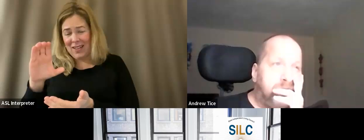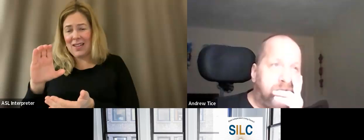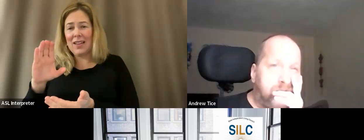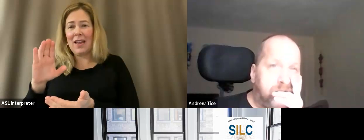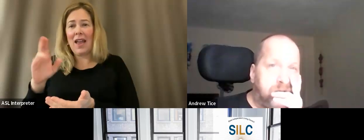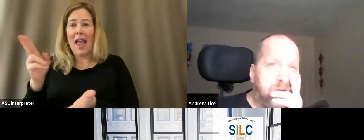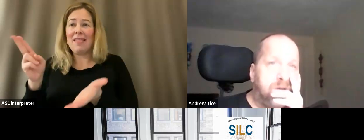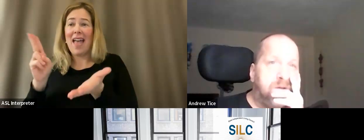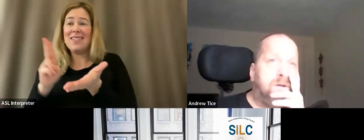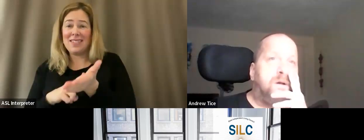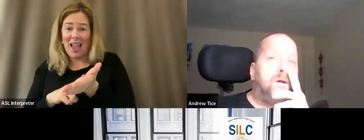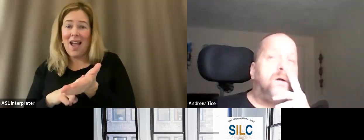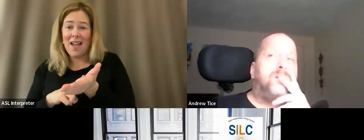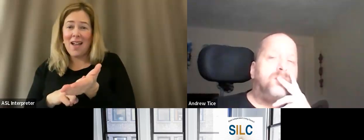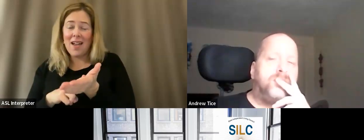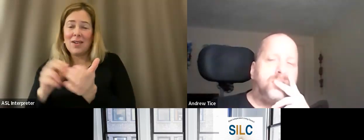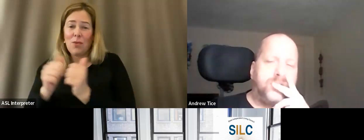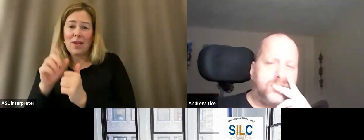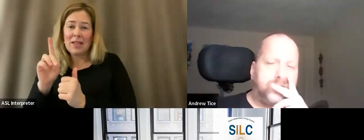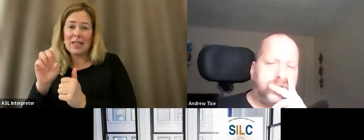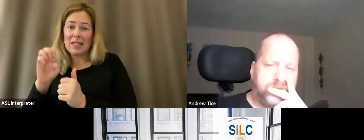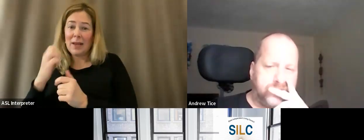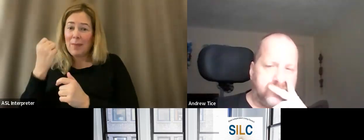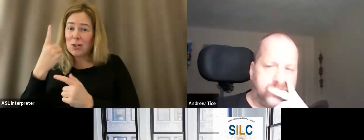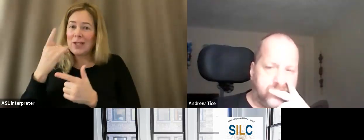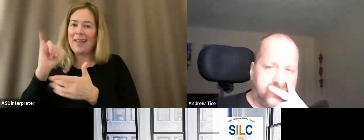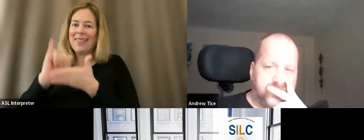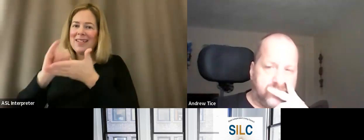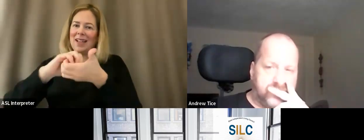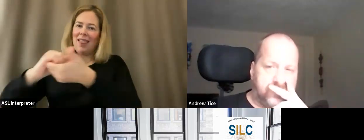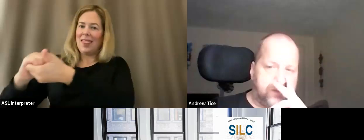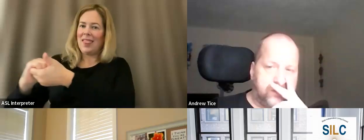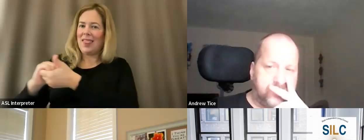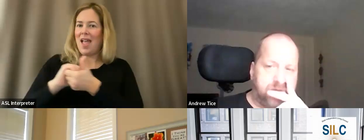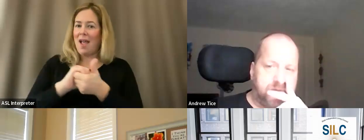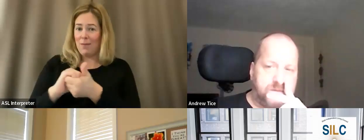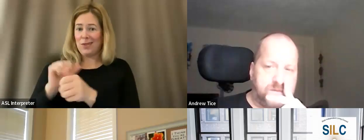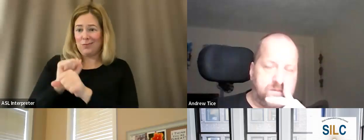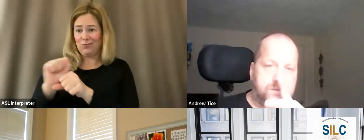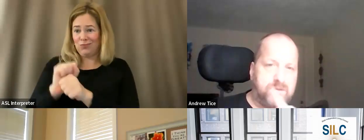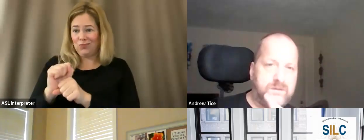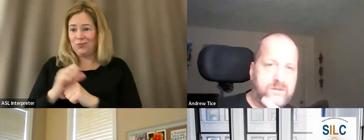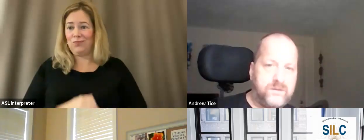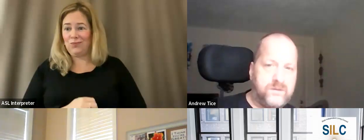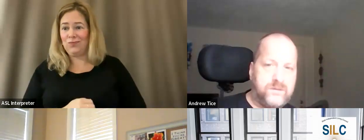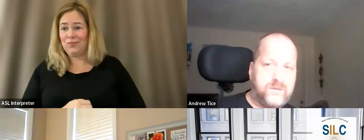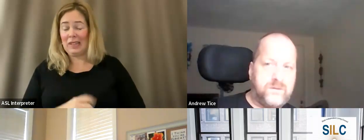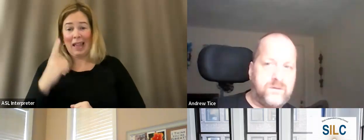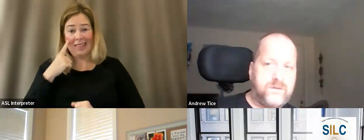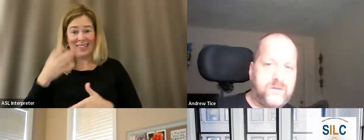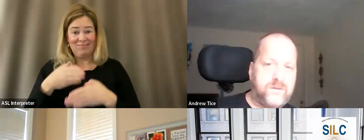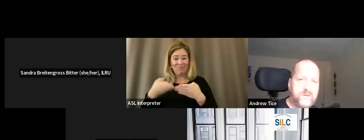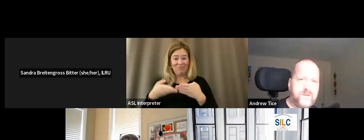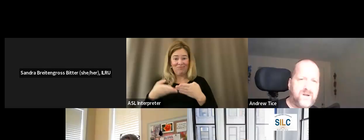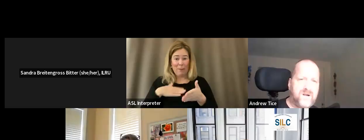DSC, but it is a collaborative effort. Okay, I think that concludes my part, Sandra. I'm